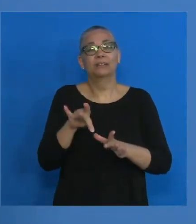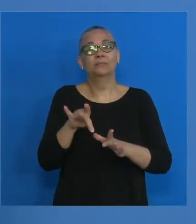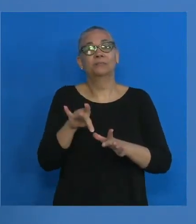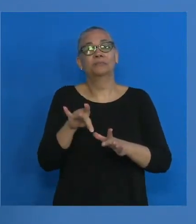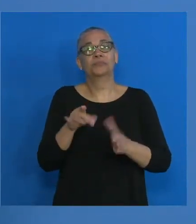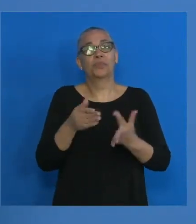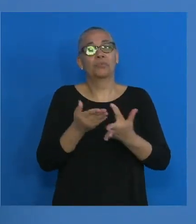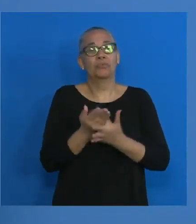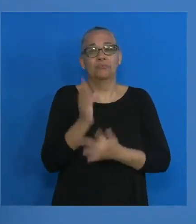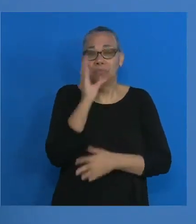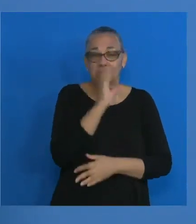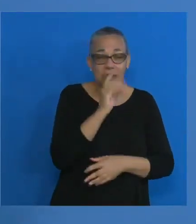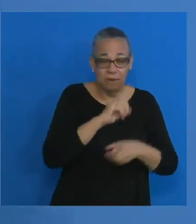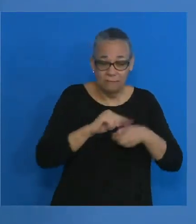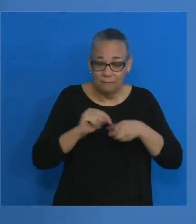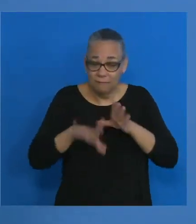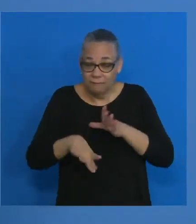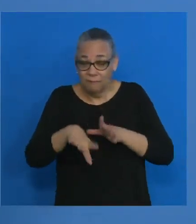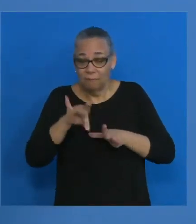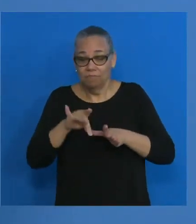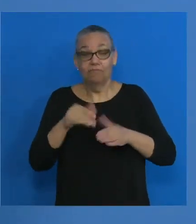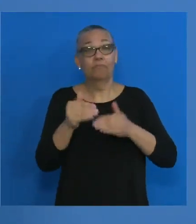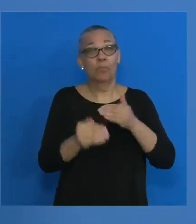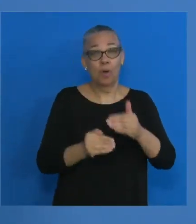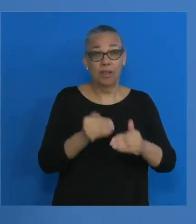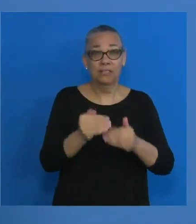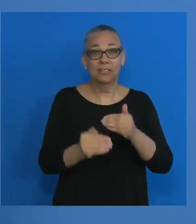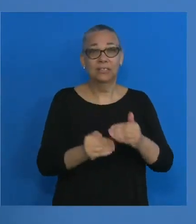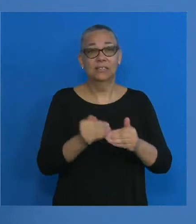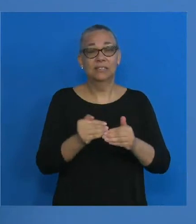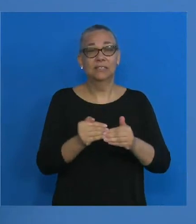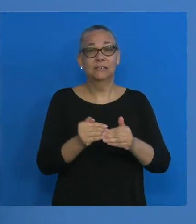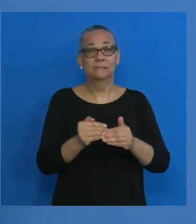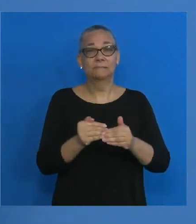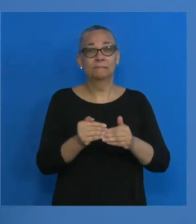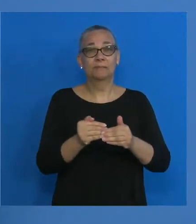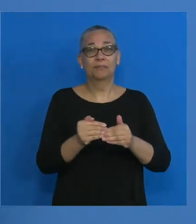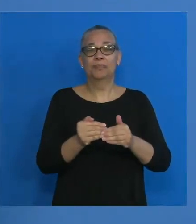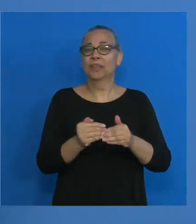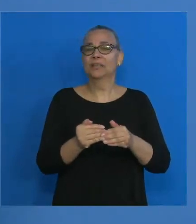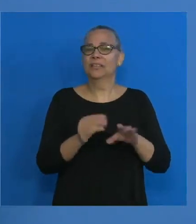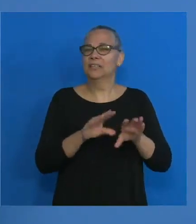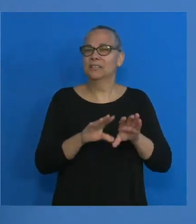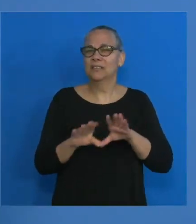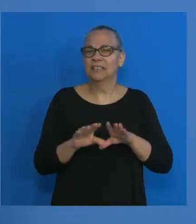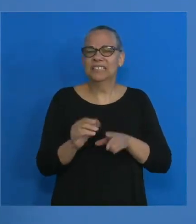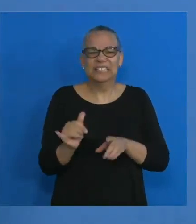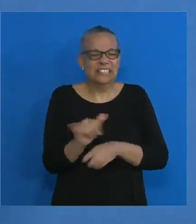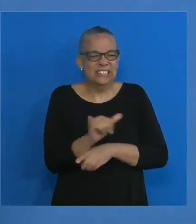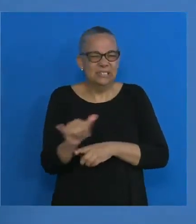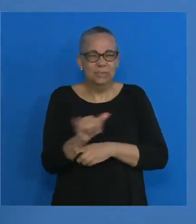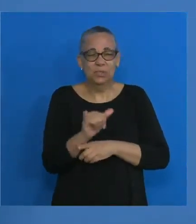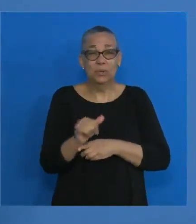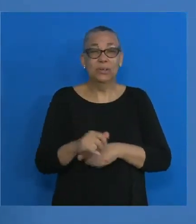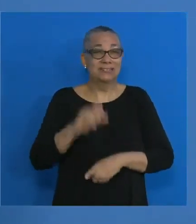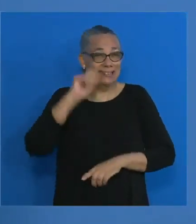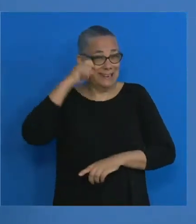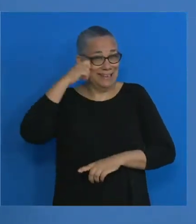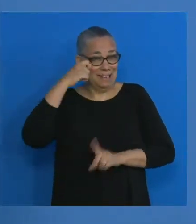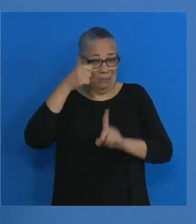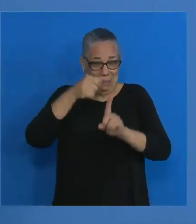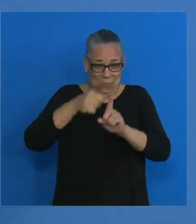the contact tracing process. Contact tracing is rather like peeling back layers of an